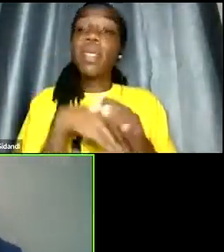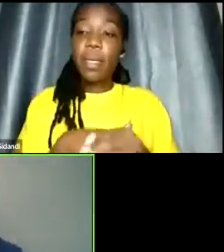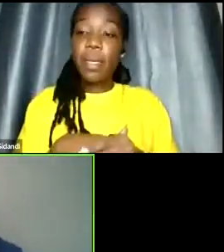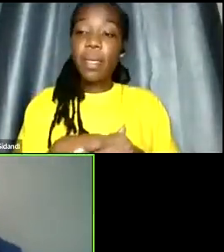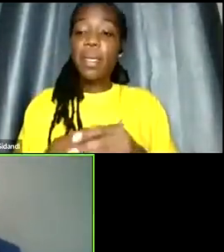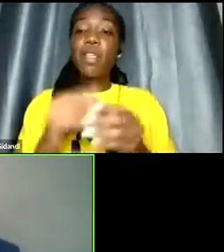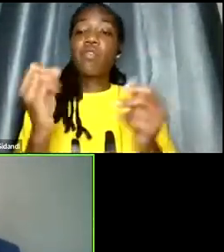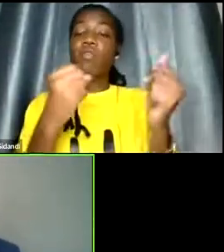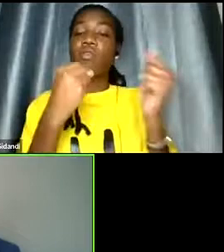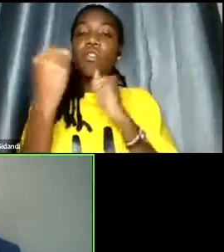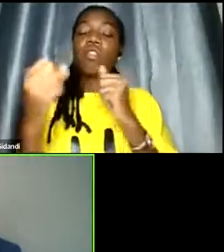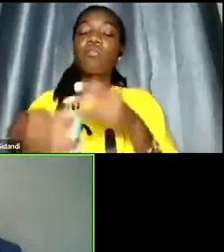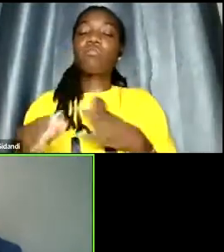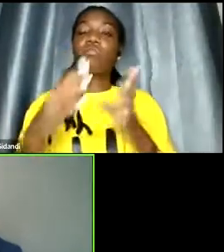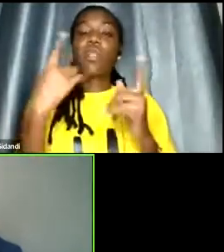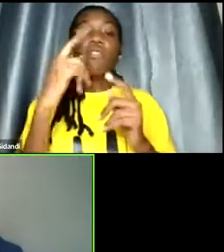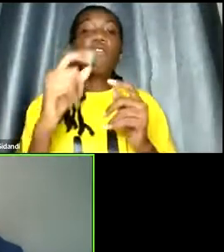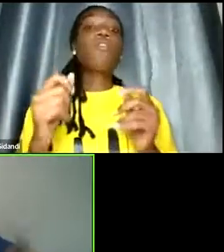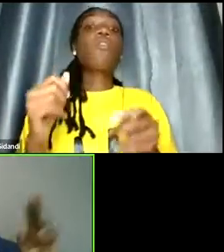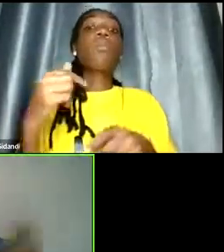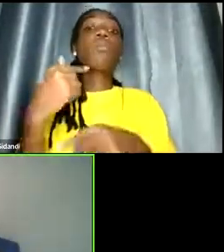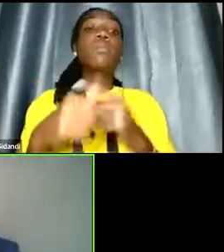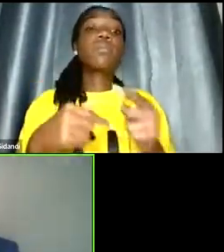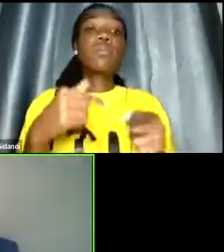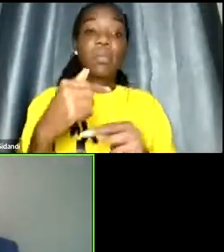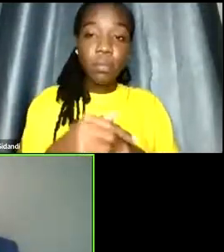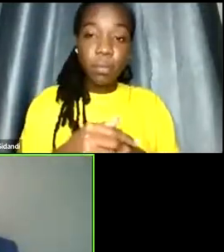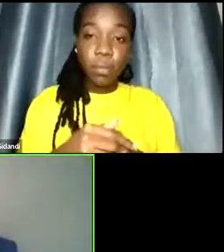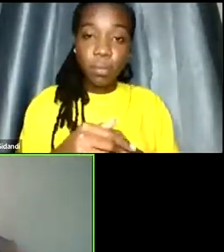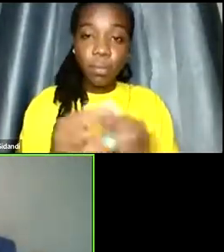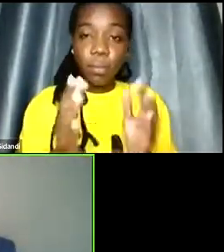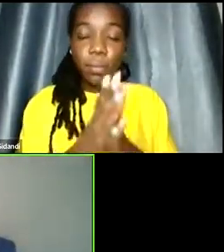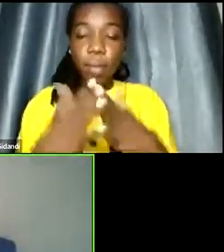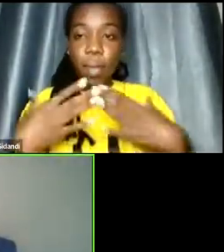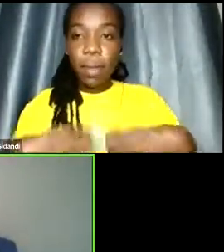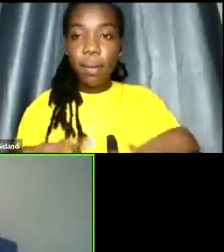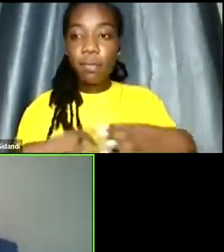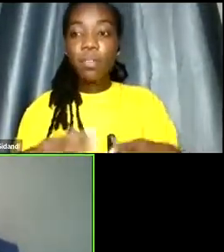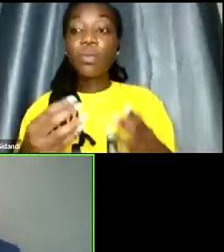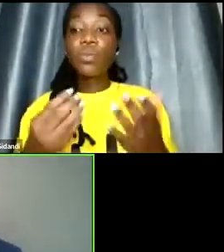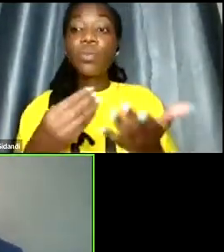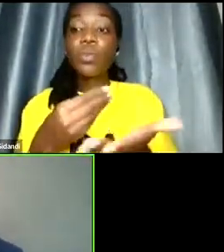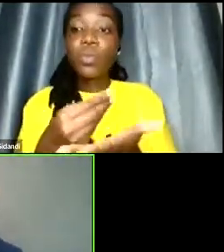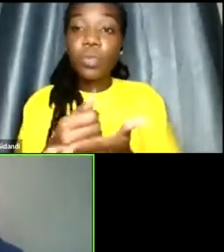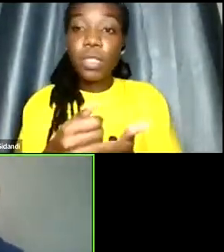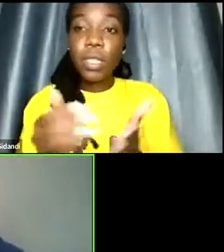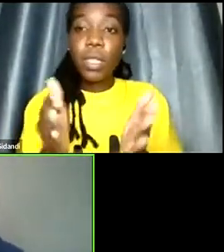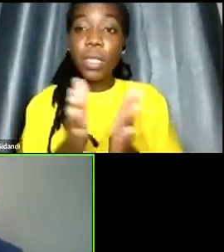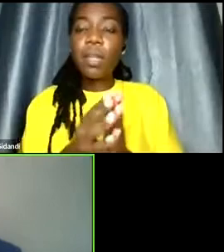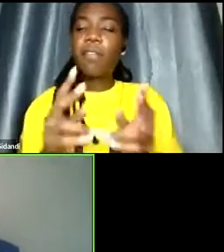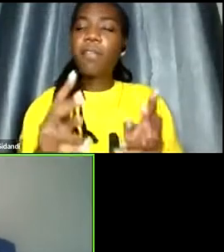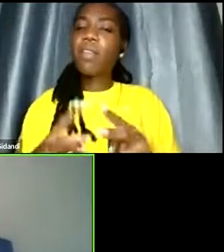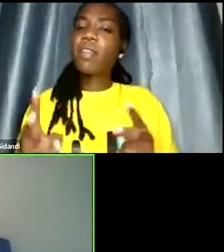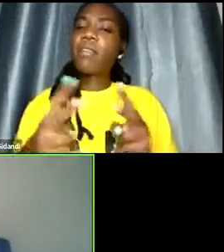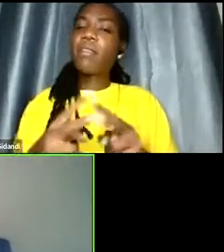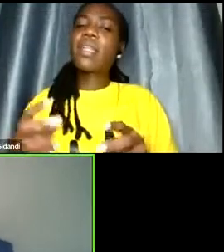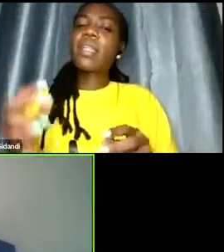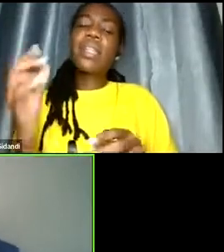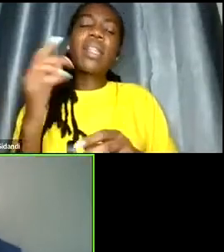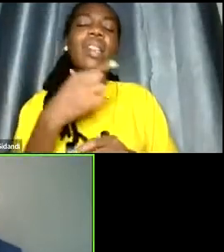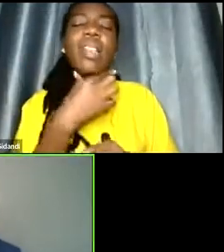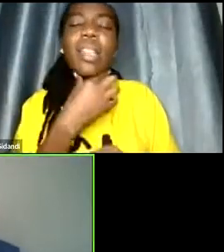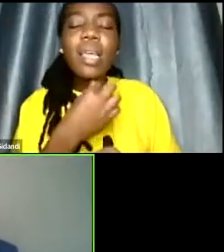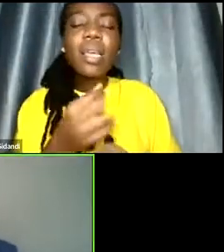surviving as an organization. The people that are bought, and I'm not saying it's true for everyone, but it's very likely that just like they